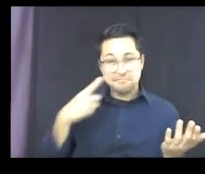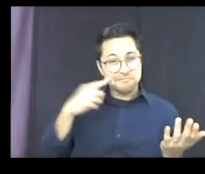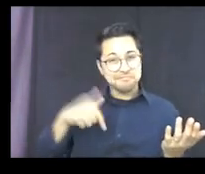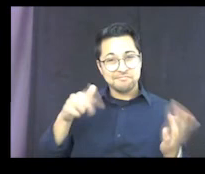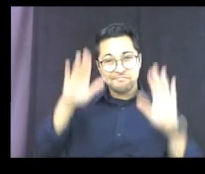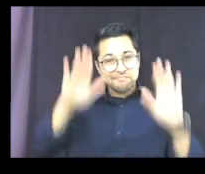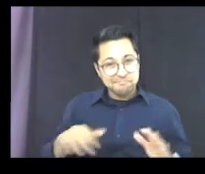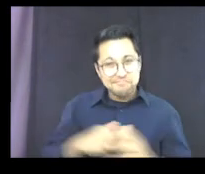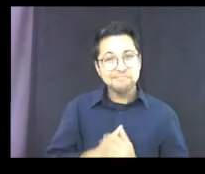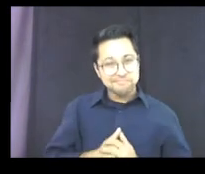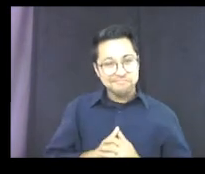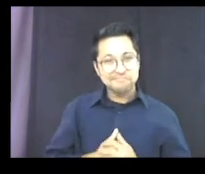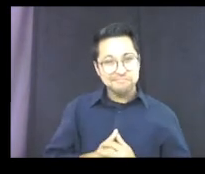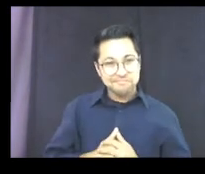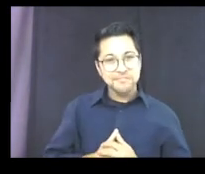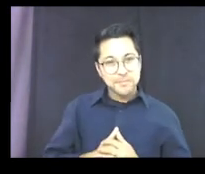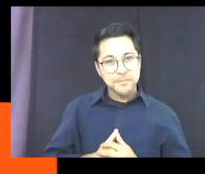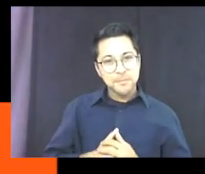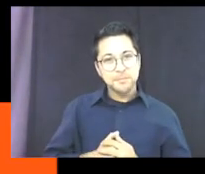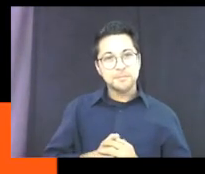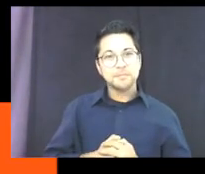great.